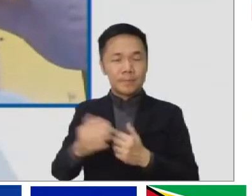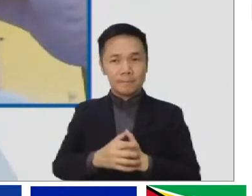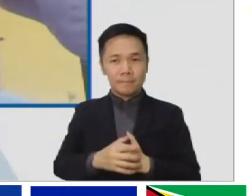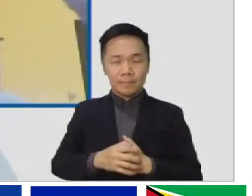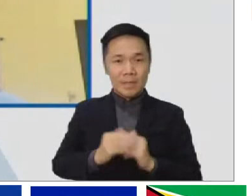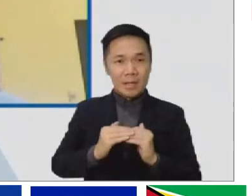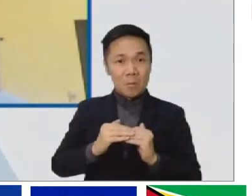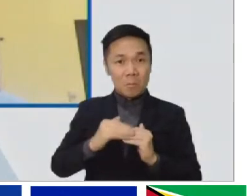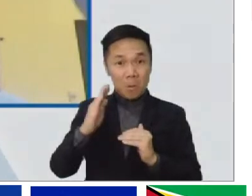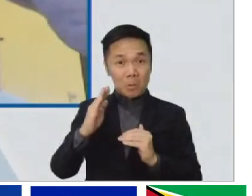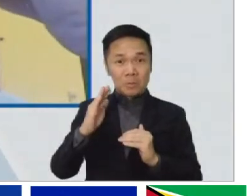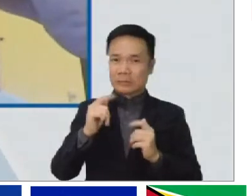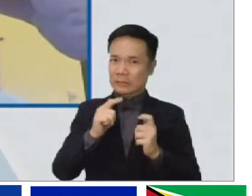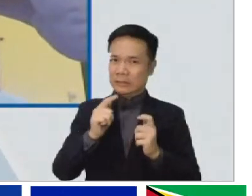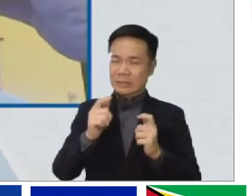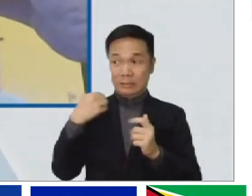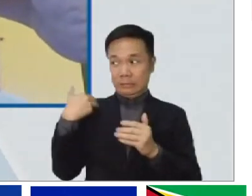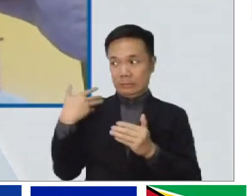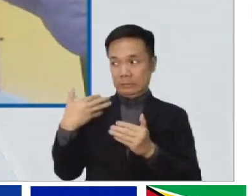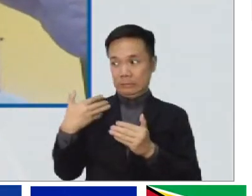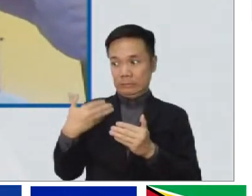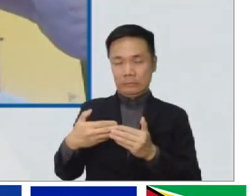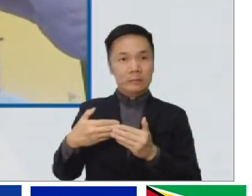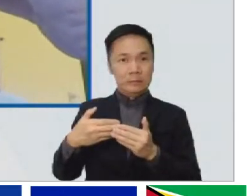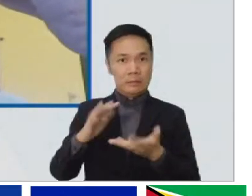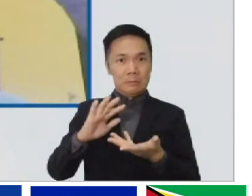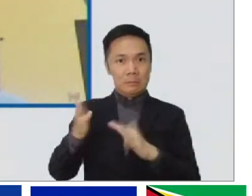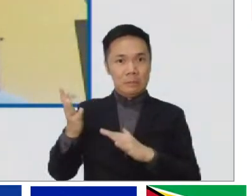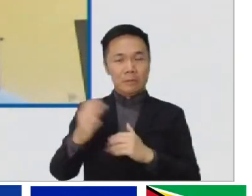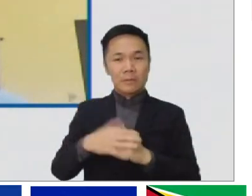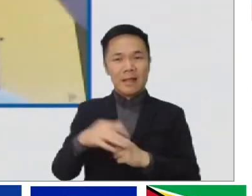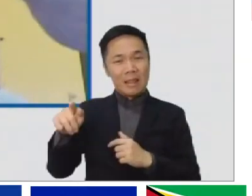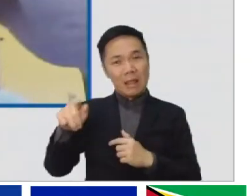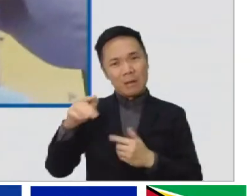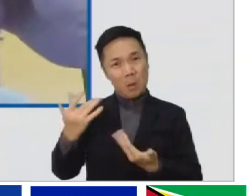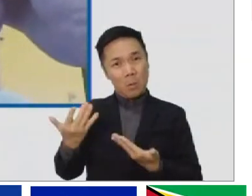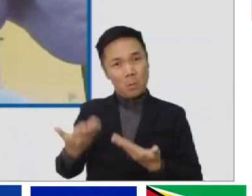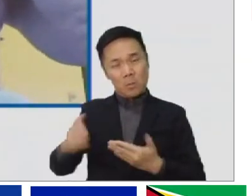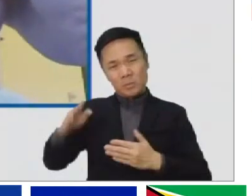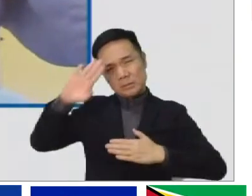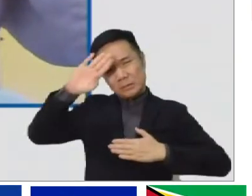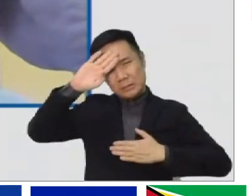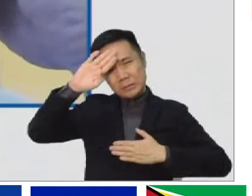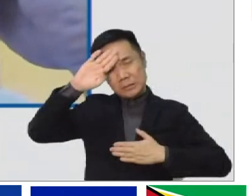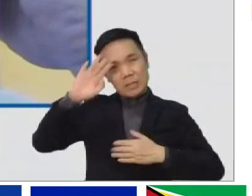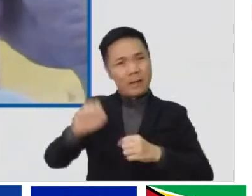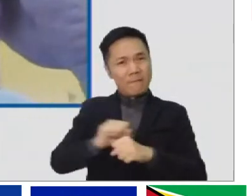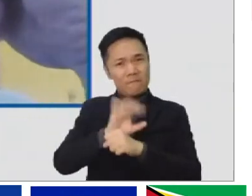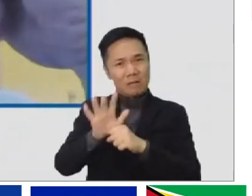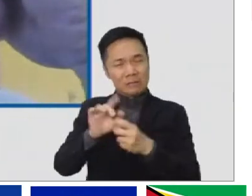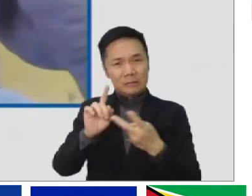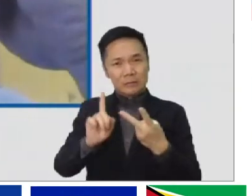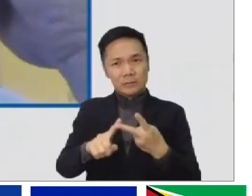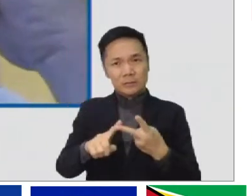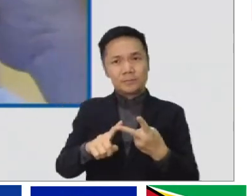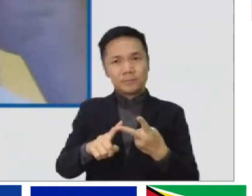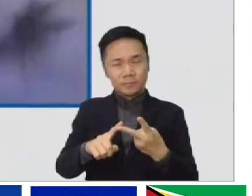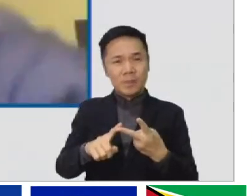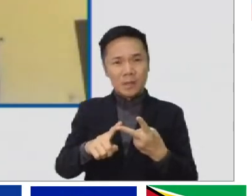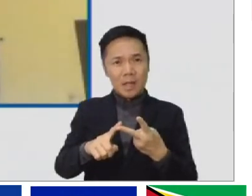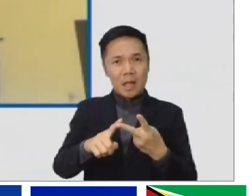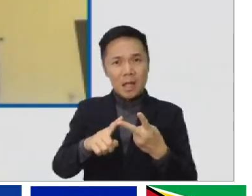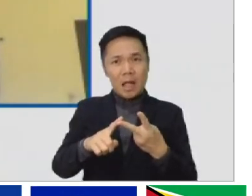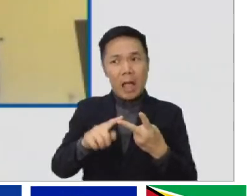years, and with things like the virus and the increase in climate change impacts is likely to be a challenge for the